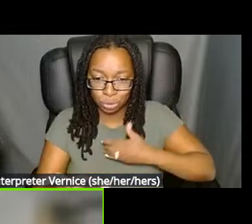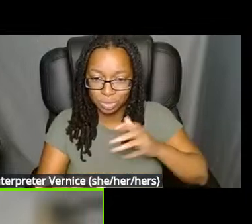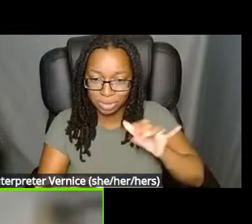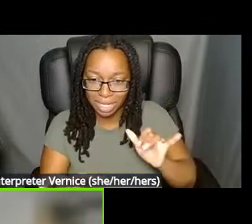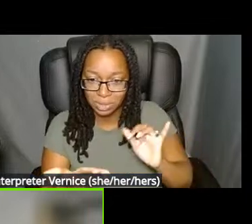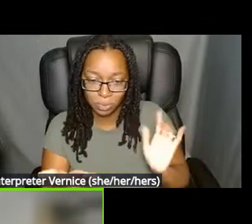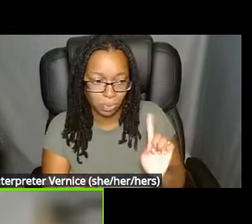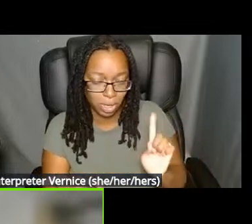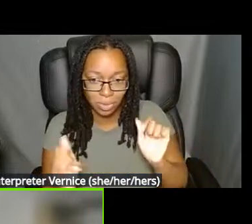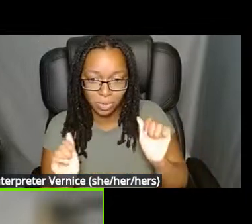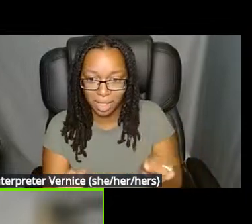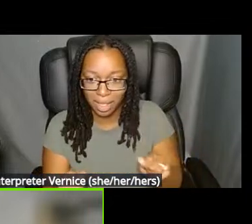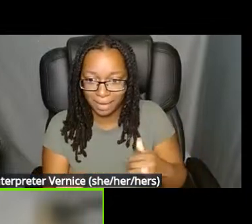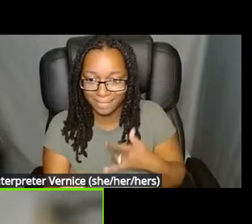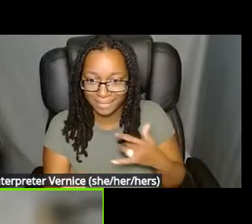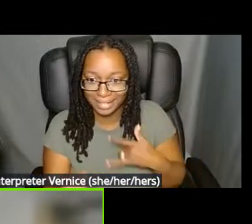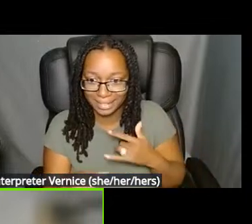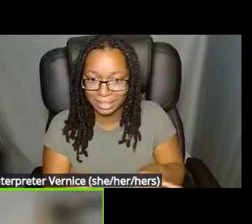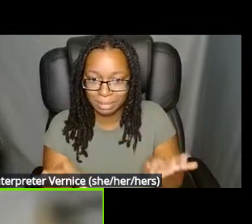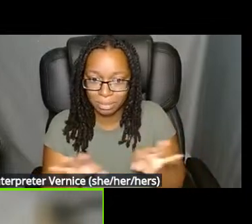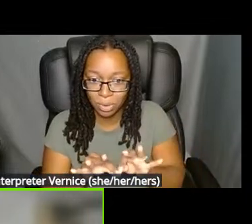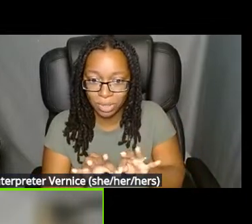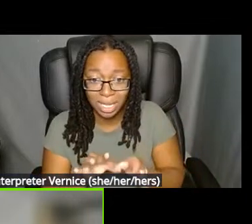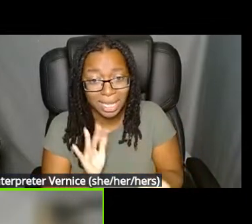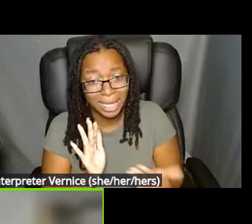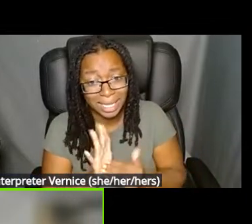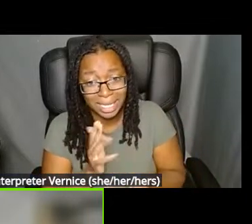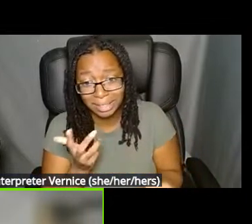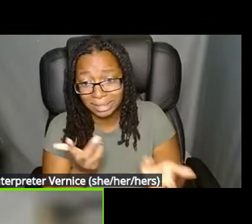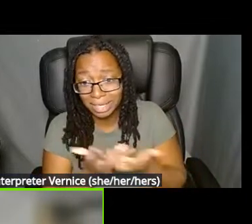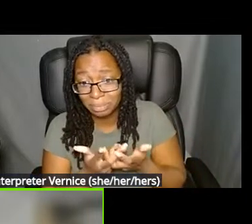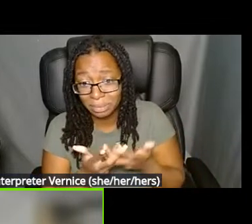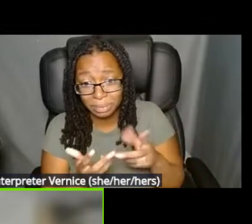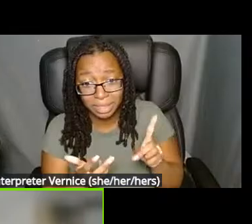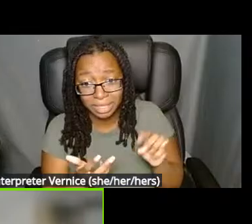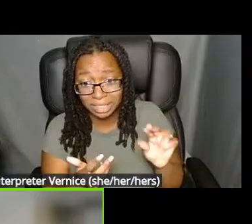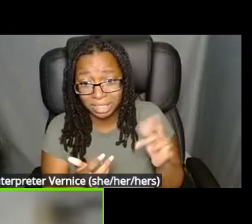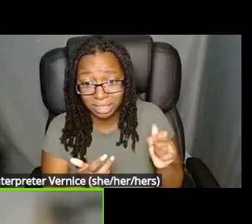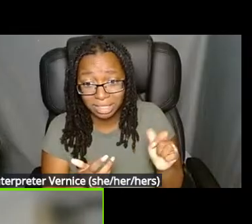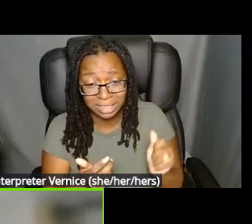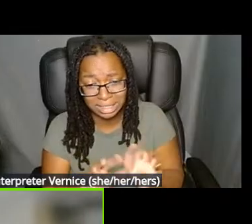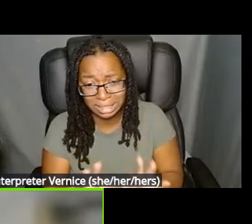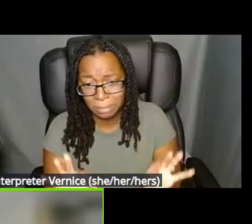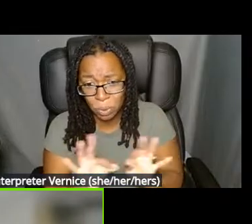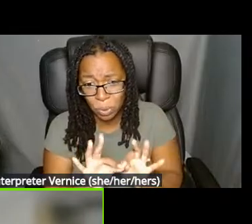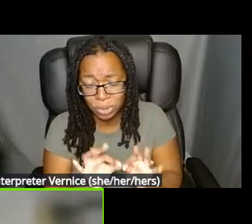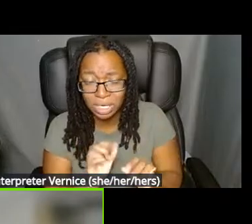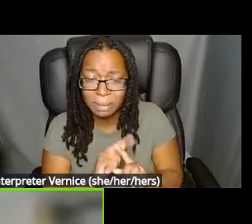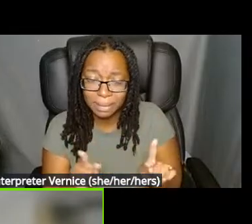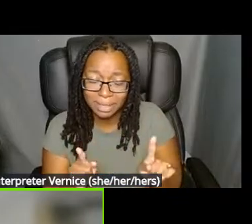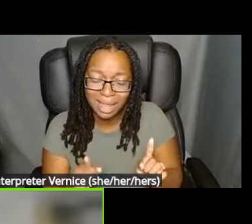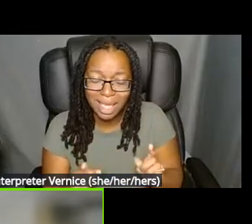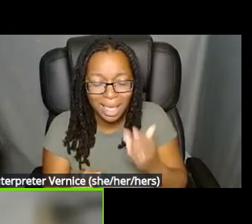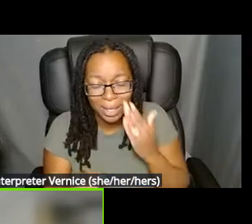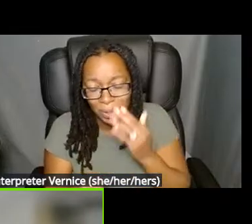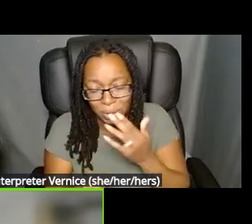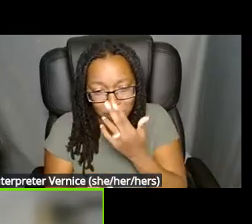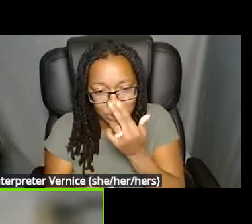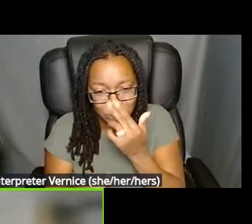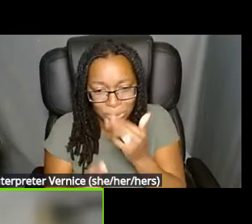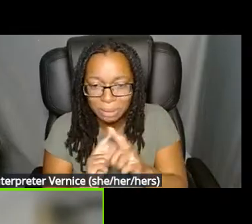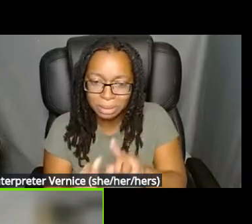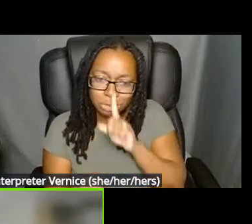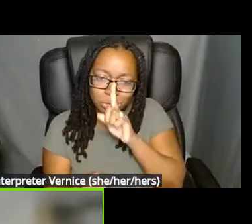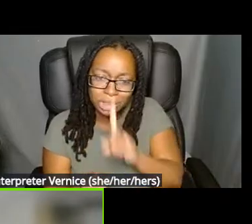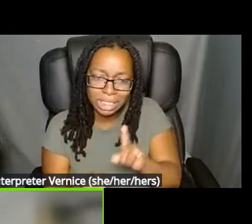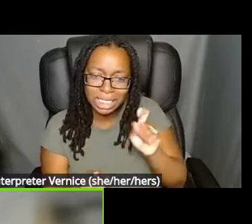now, if you told me 3 years ago, I'd be like, you're joking. I'm not, I'm not gonna lie. But it is because you're nimble, you can learn. You're using your core skills of